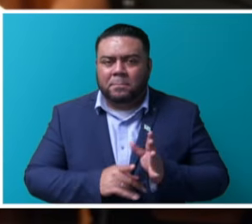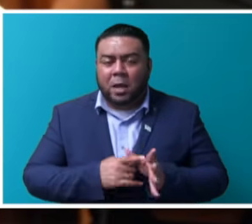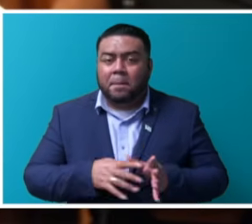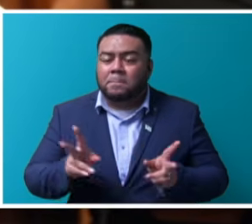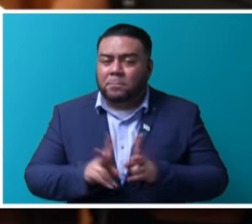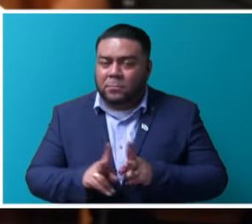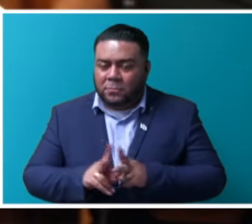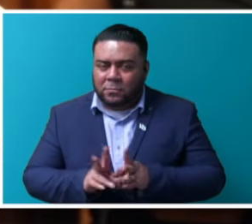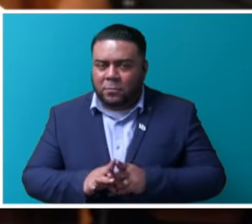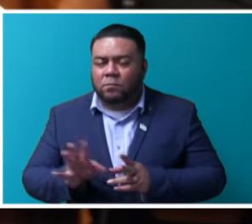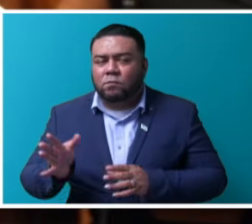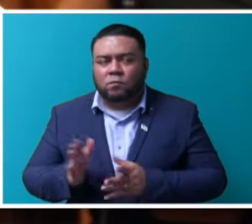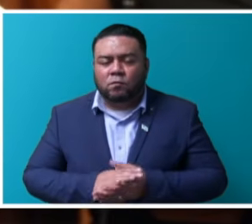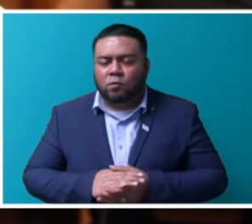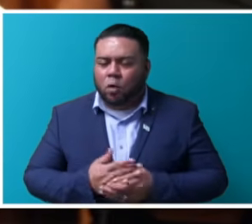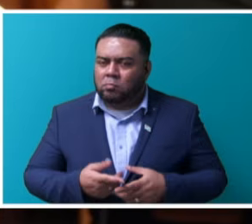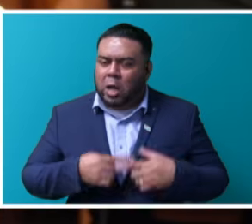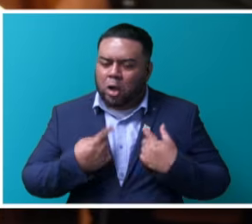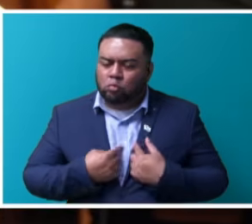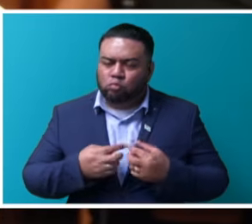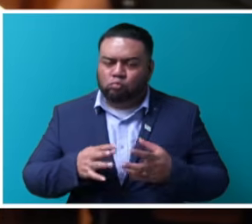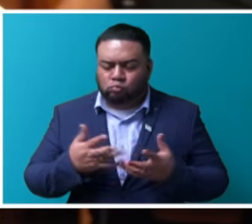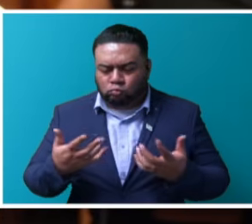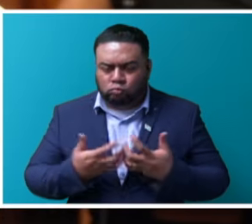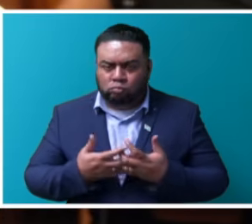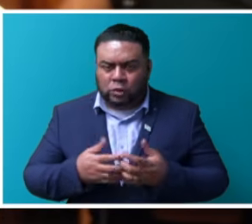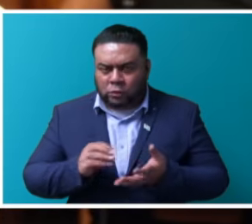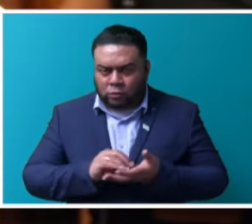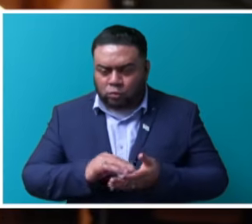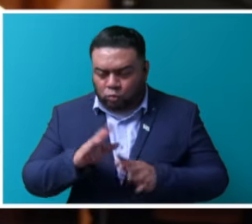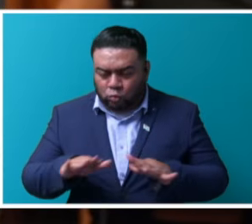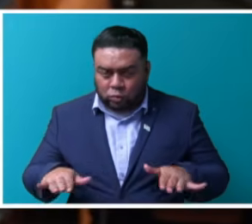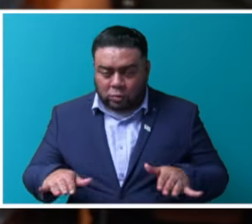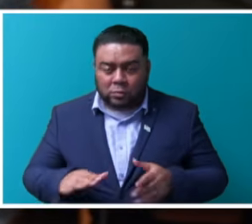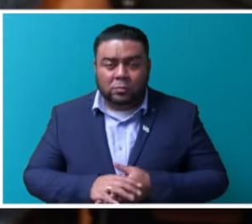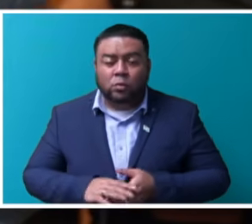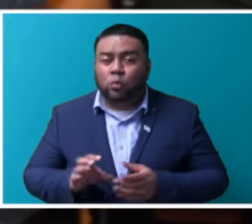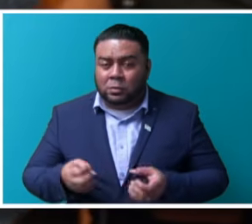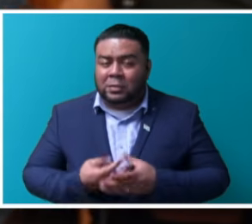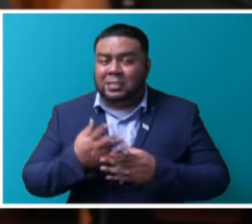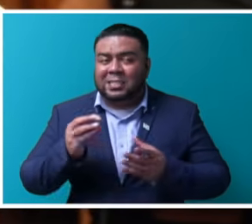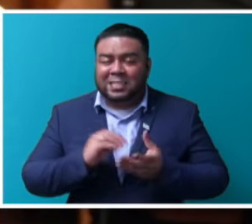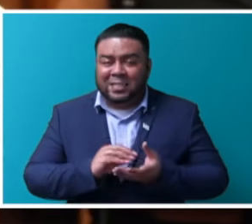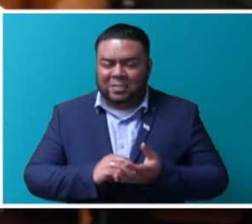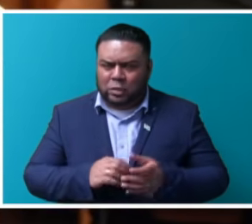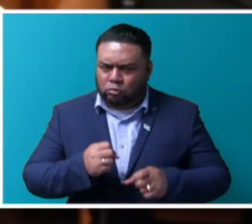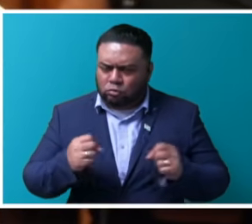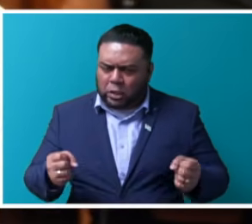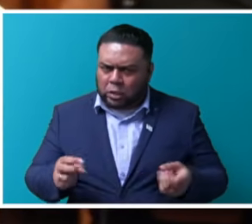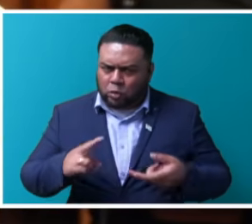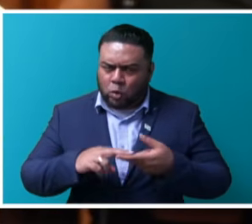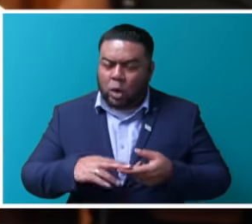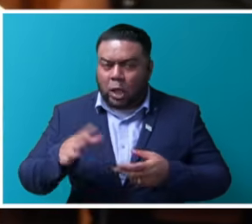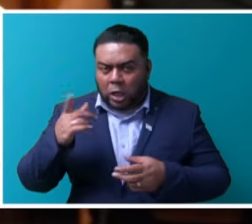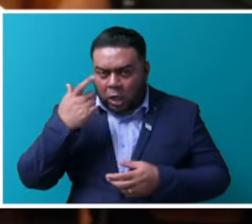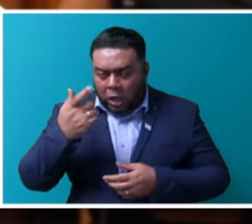partnership program focused on delivering heart-related services to our children. Mr. Speaker said to enhance service delivery and strengthen the dignity of care